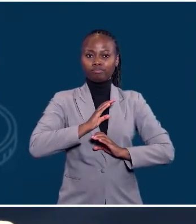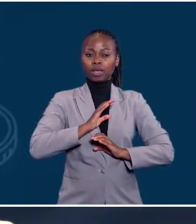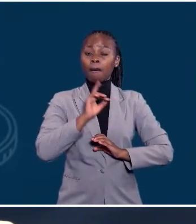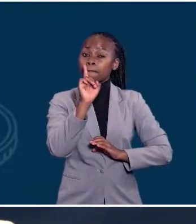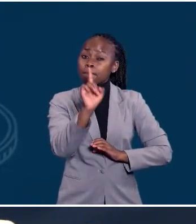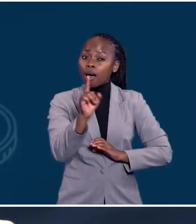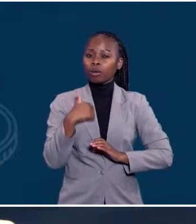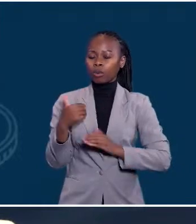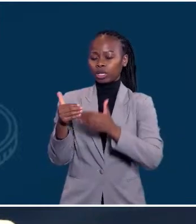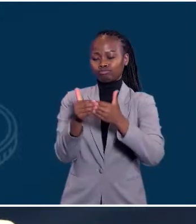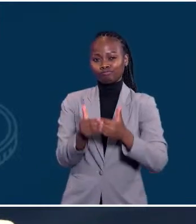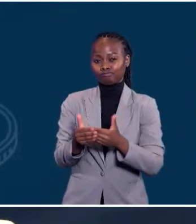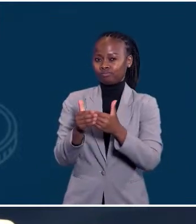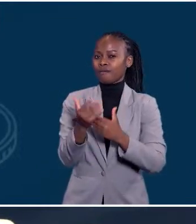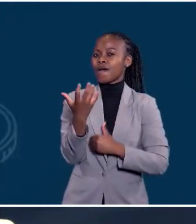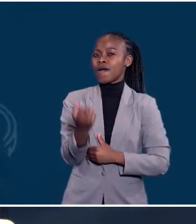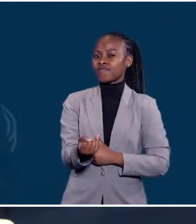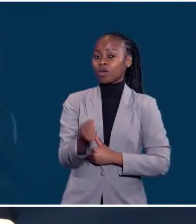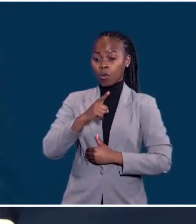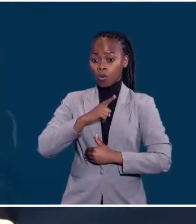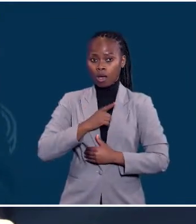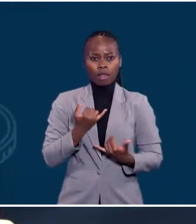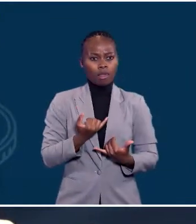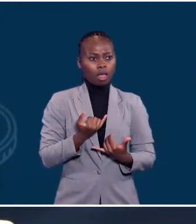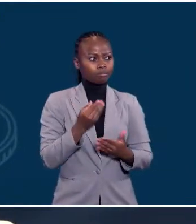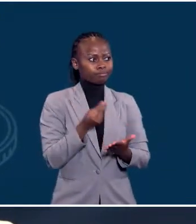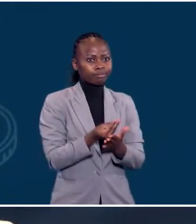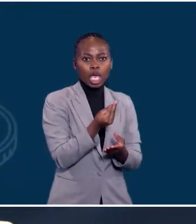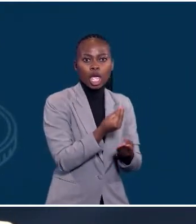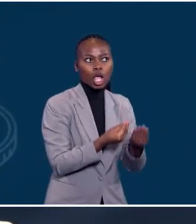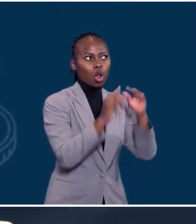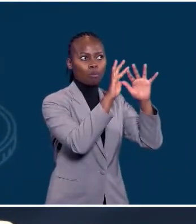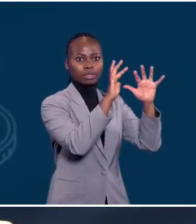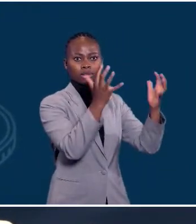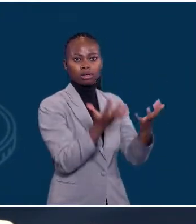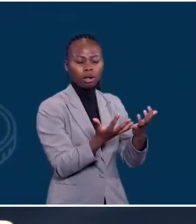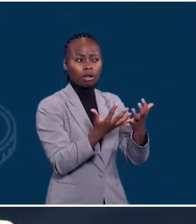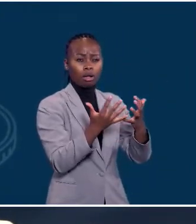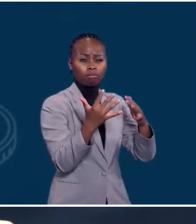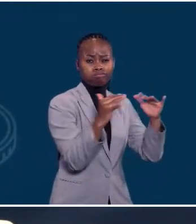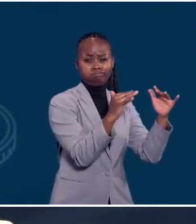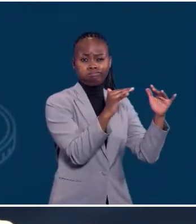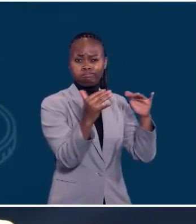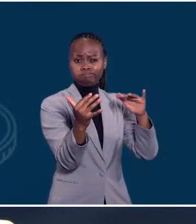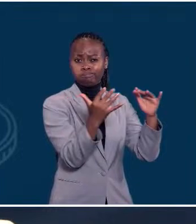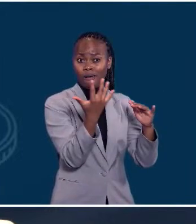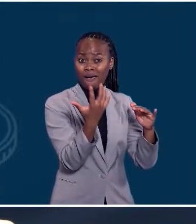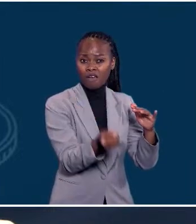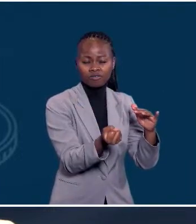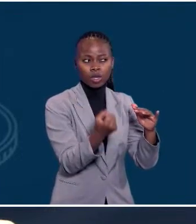we navigate a highly volatile global macroeconomic environment.